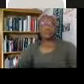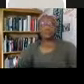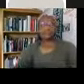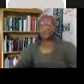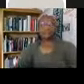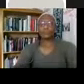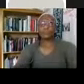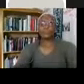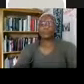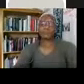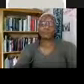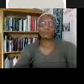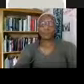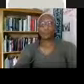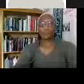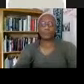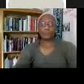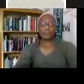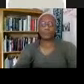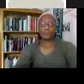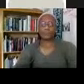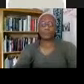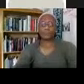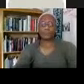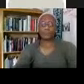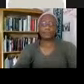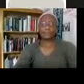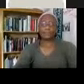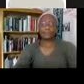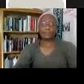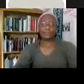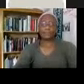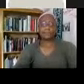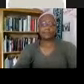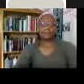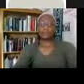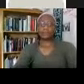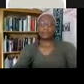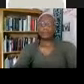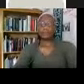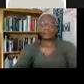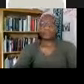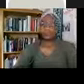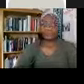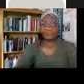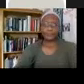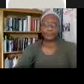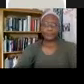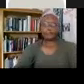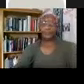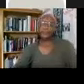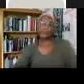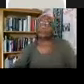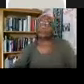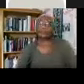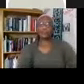engaging these conversations about our interdependent lives. I want to also thank the group of people who helped to organize